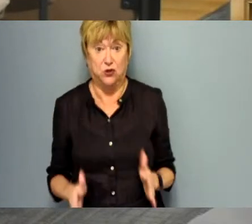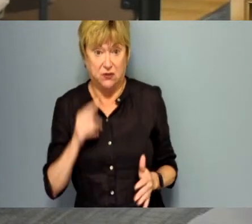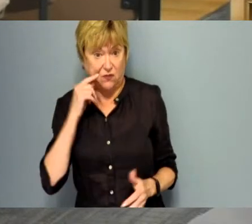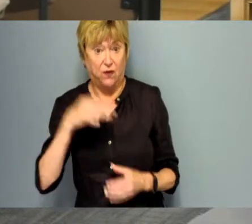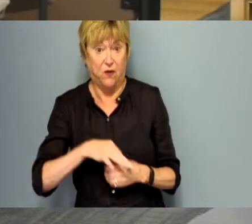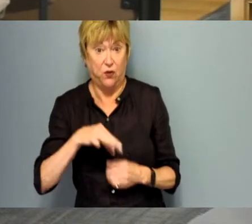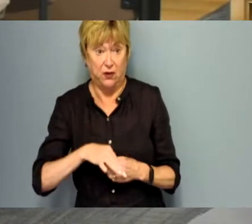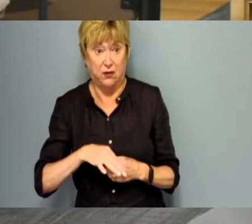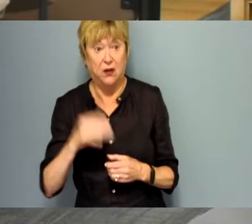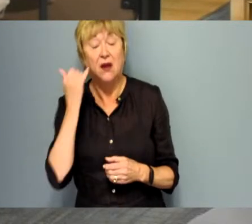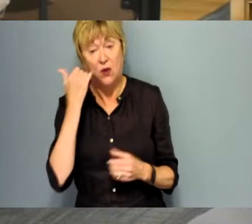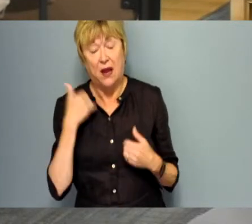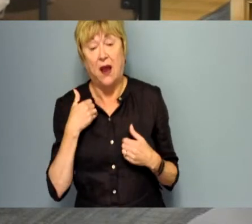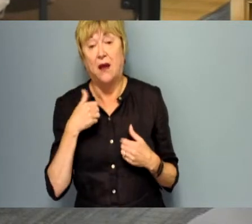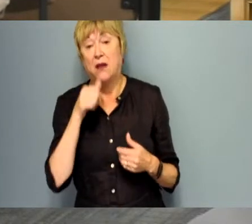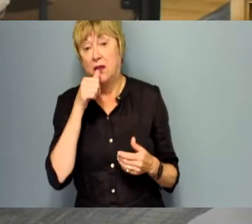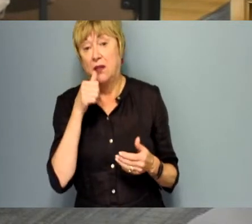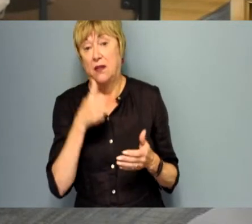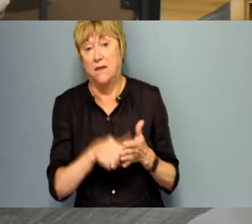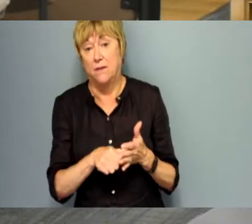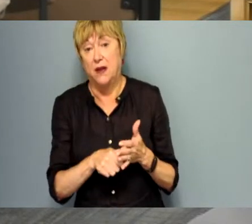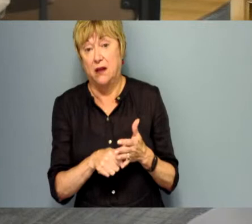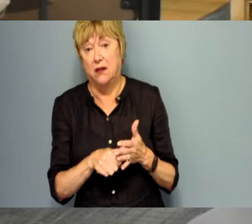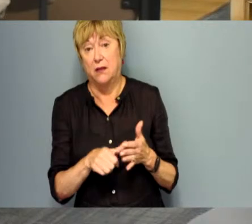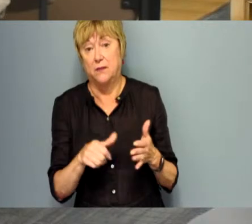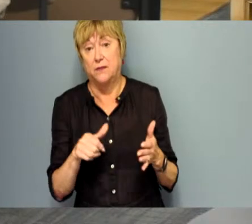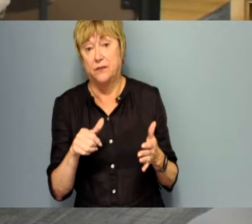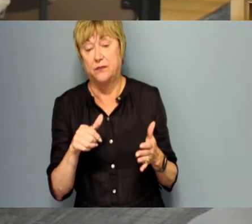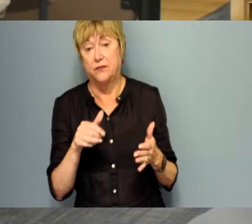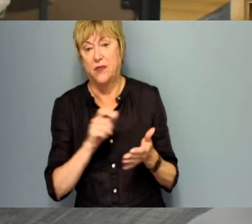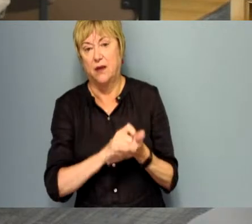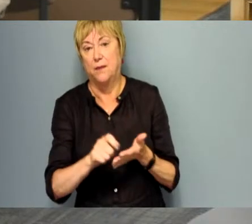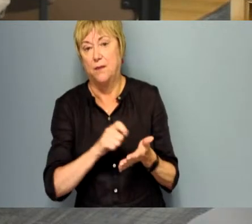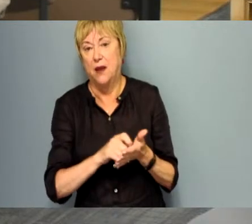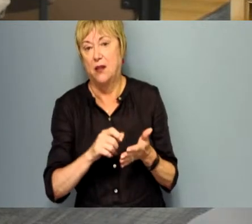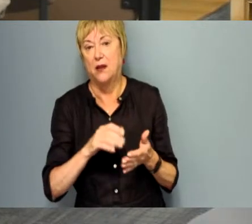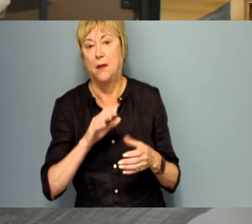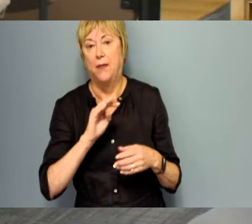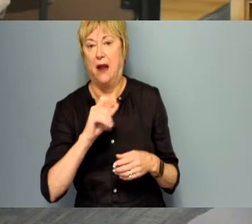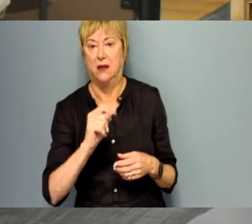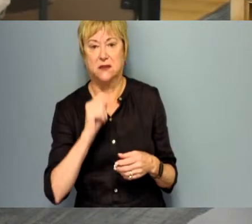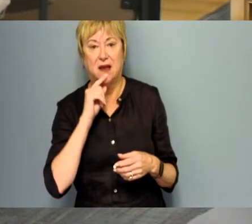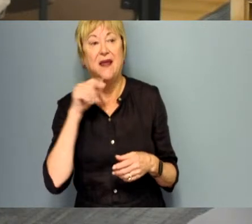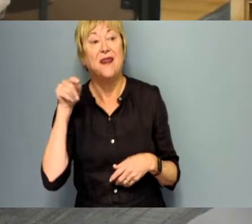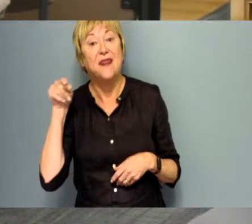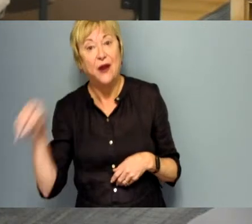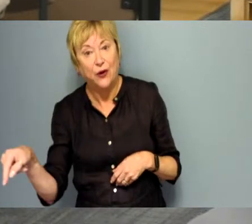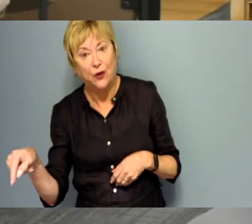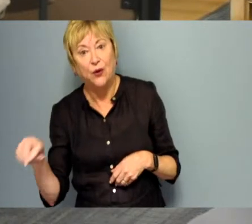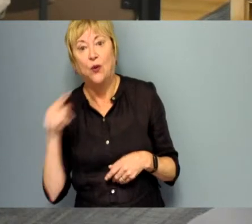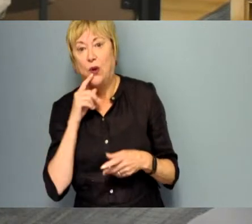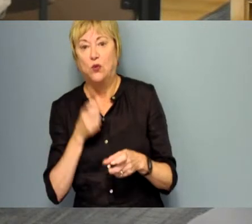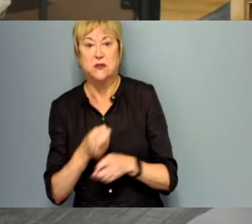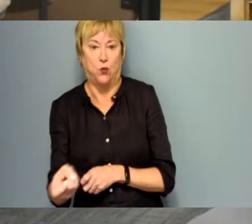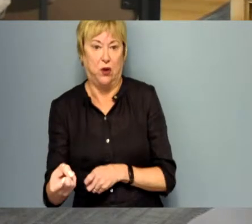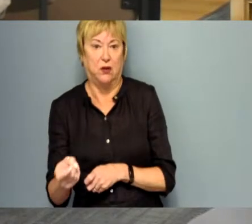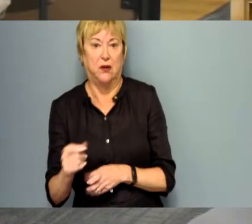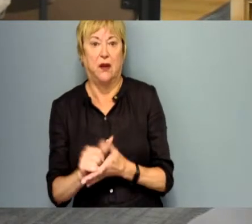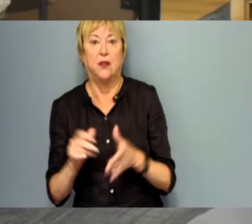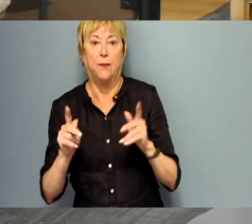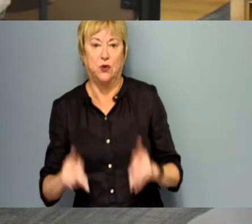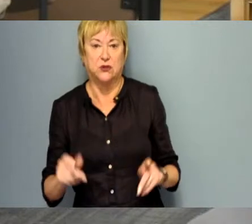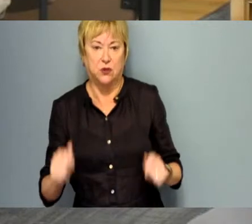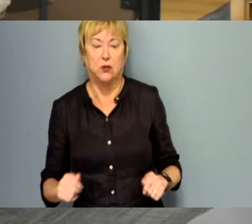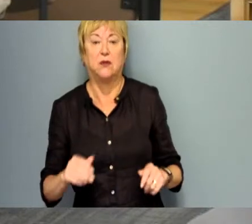had those mail-in ballots at the precinct, we would be able to spoil that ballot, and the person would be able to vote